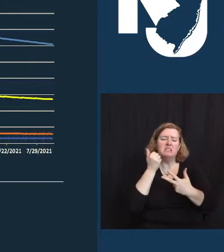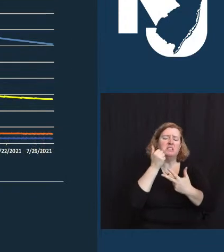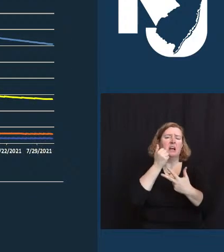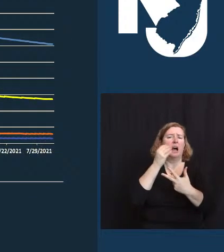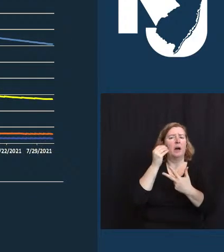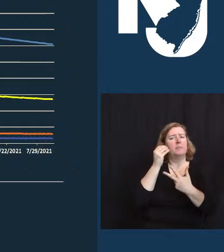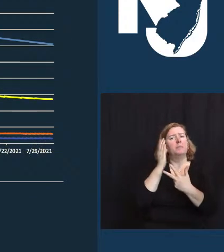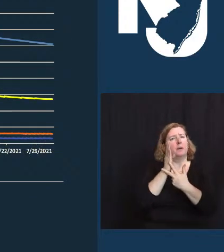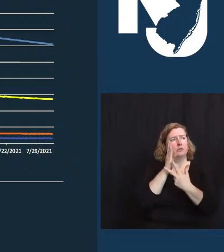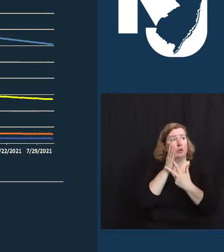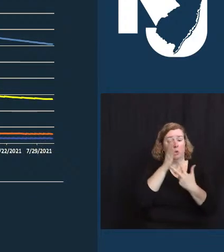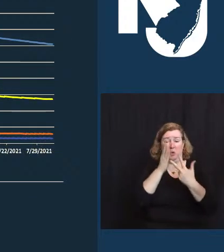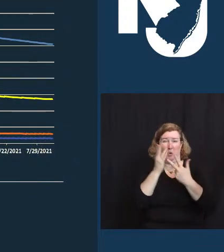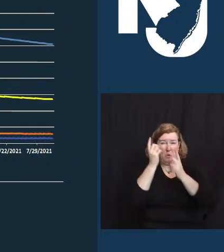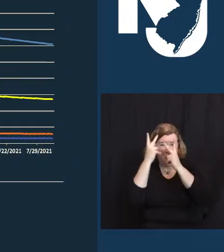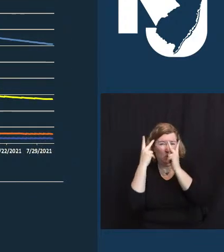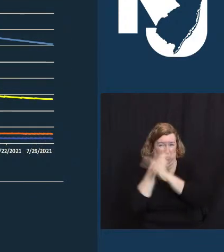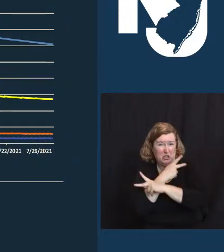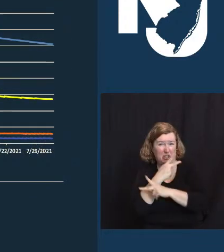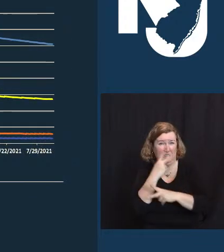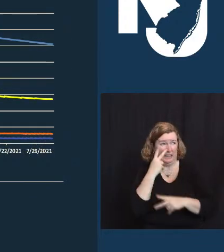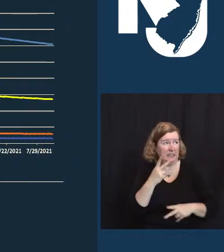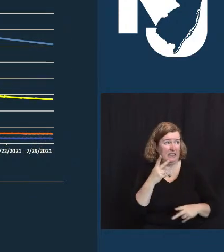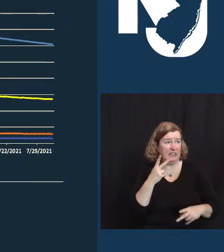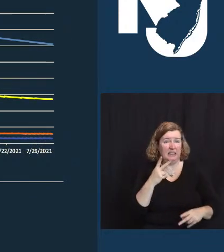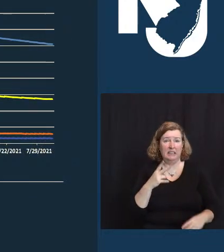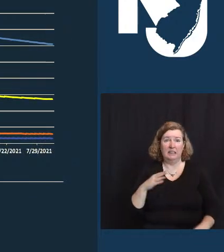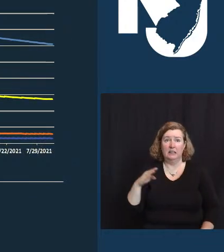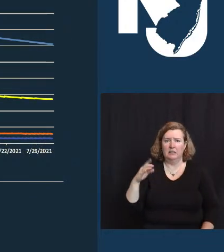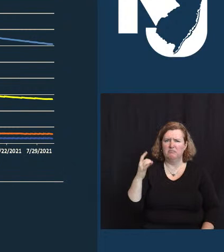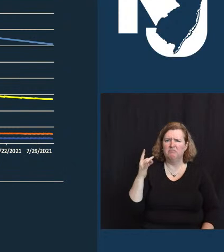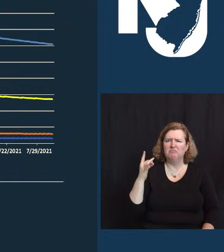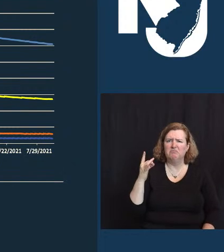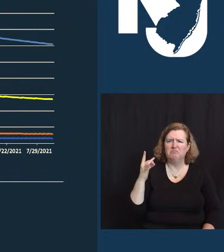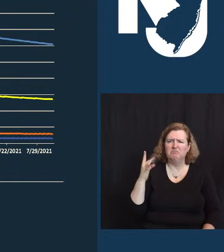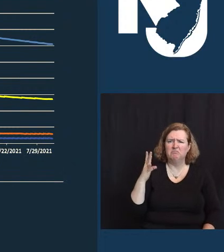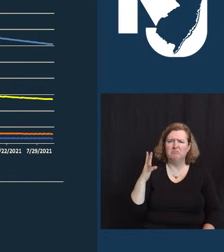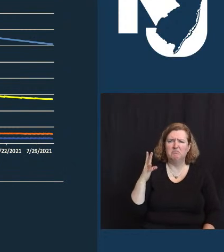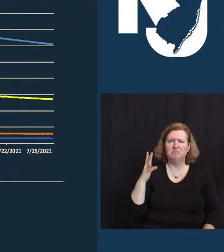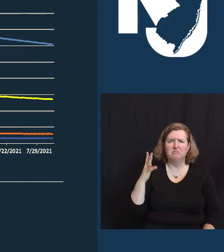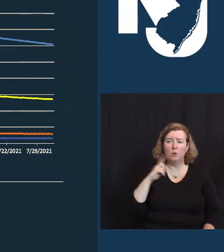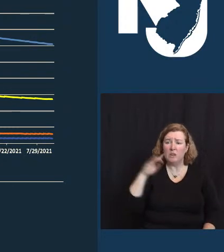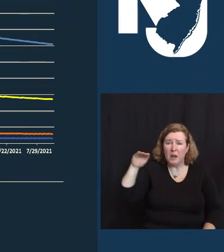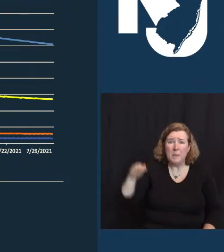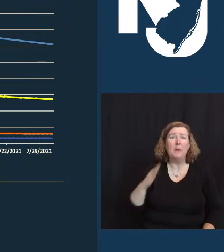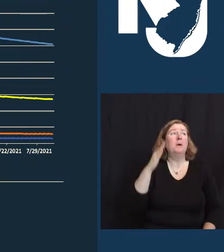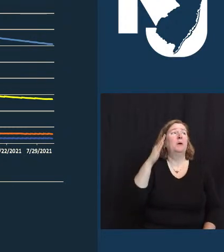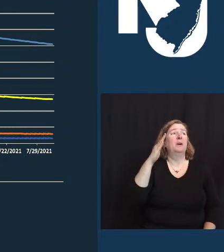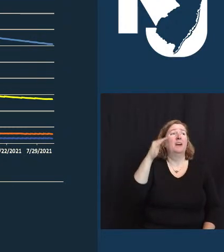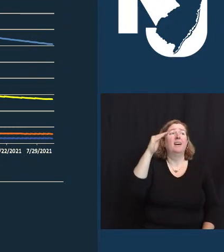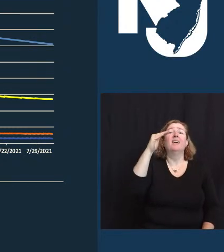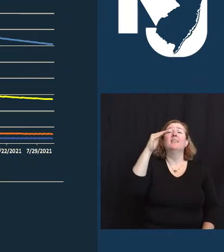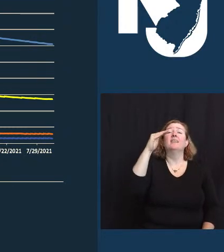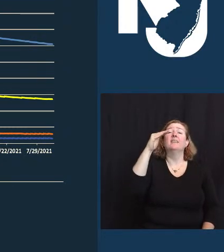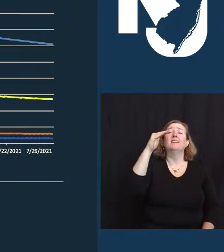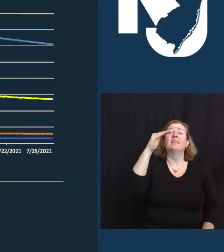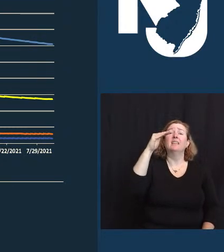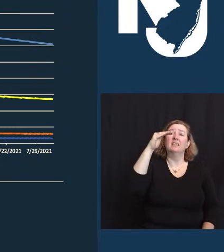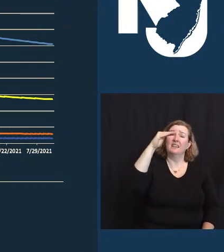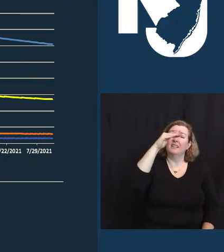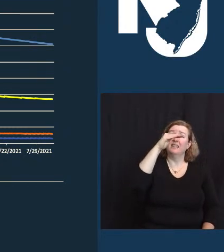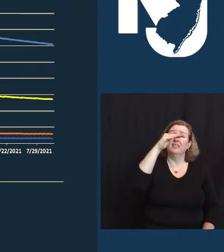scenario, and this is the one that I think is the one that troubles realistically all of us, and I know it does